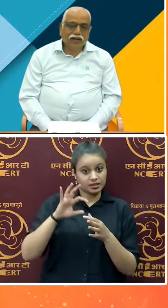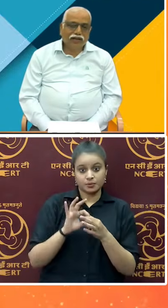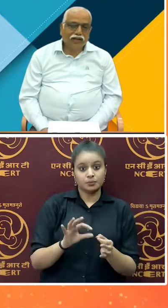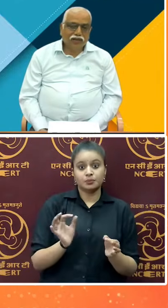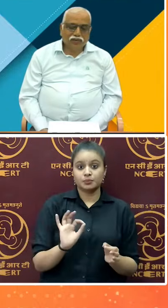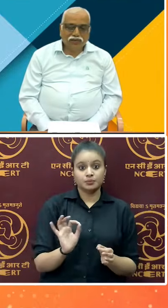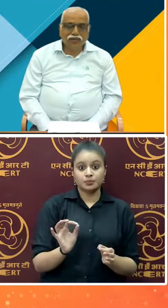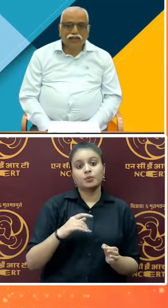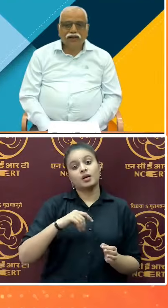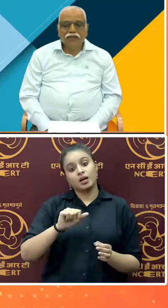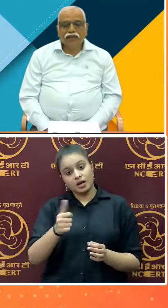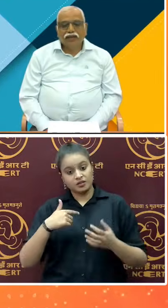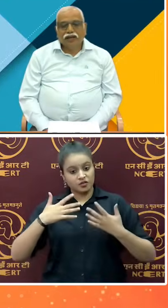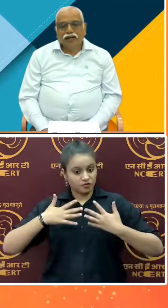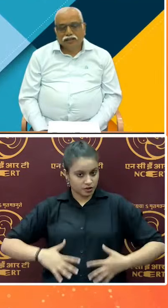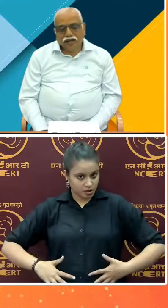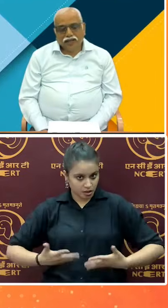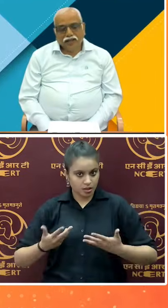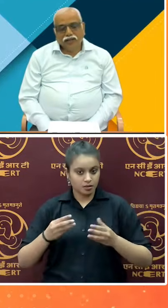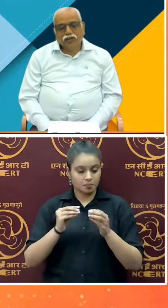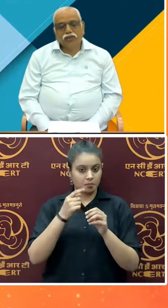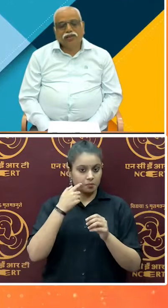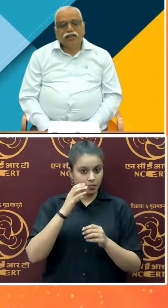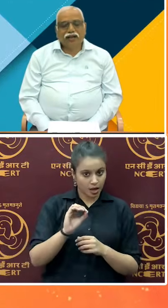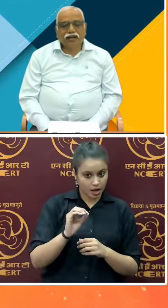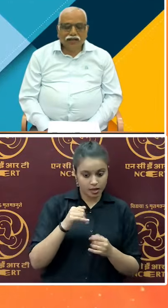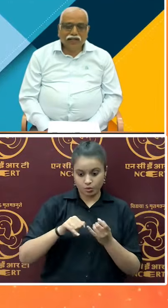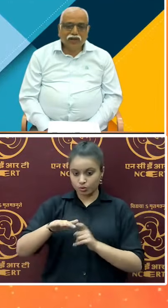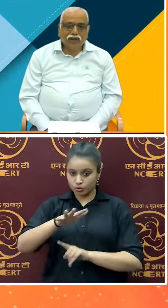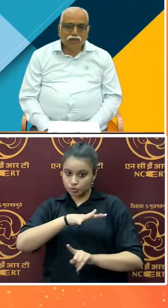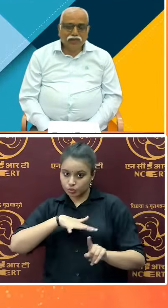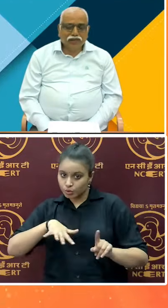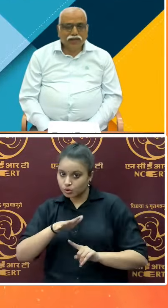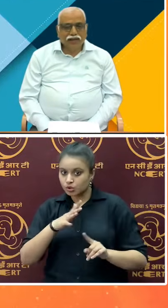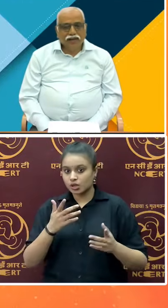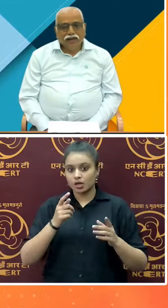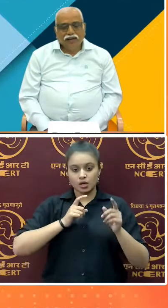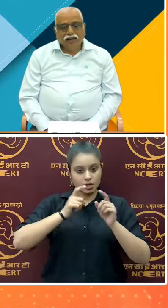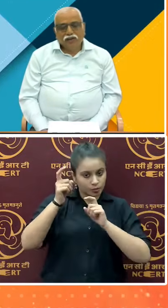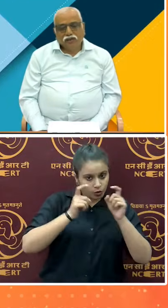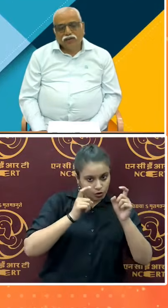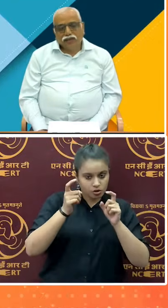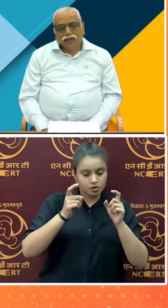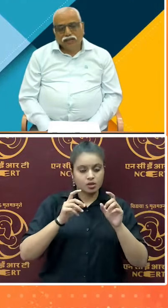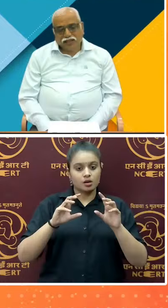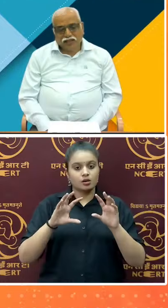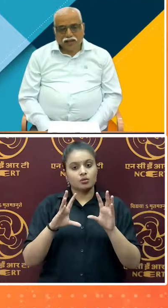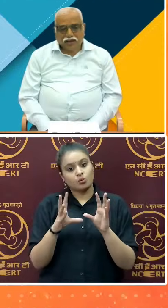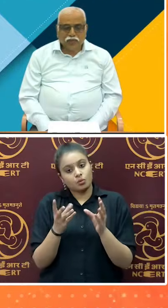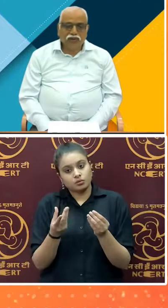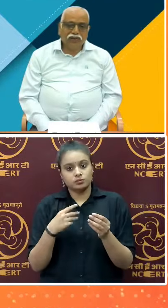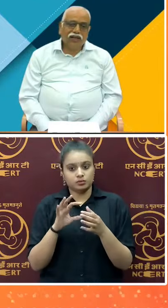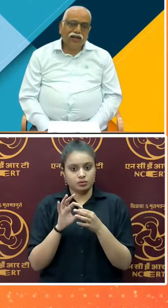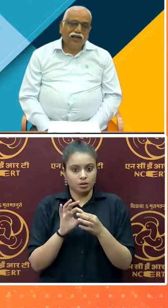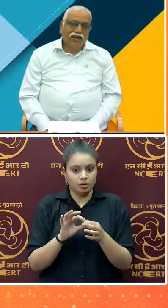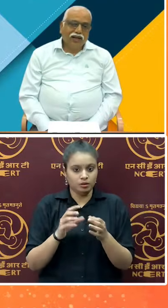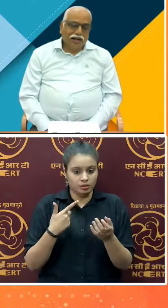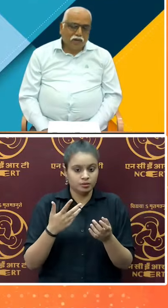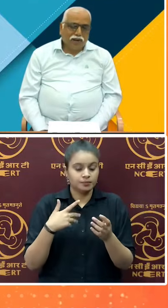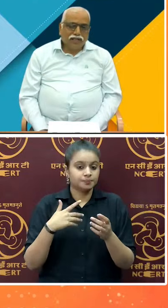also related to the physical, it is related to social, related to emotional, and also it is